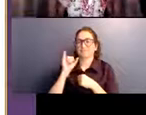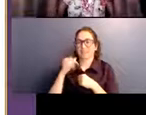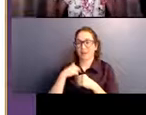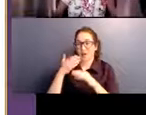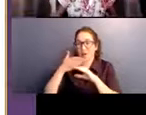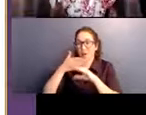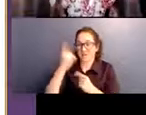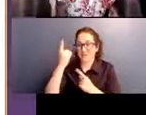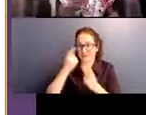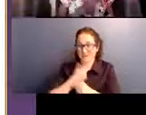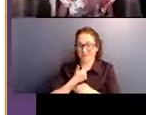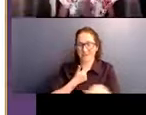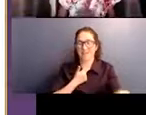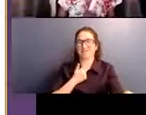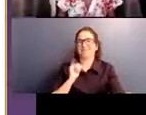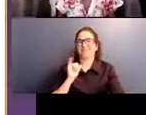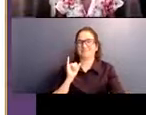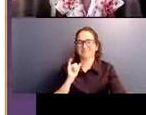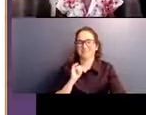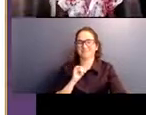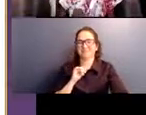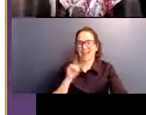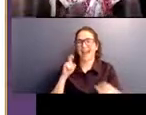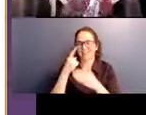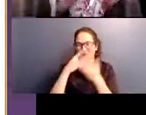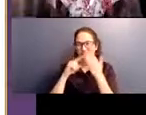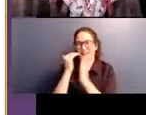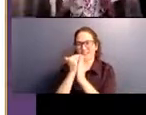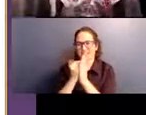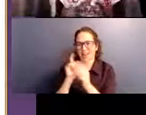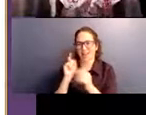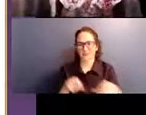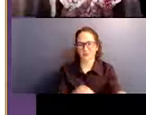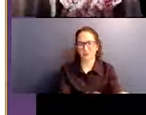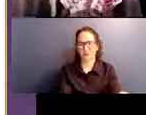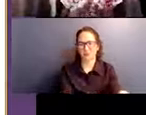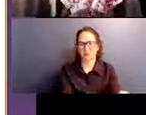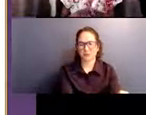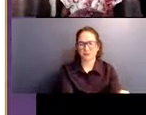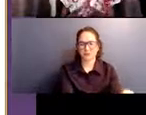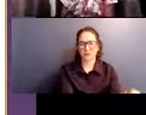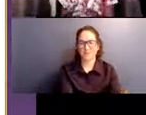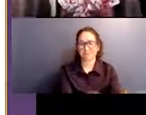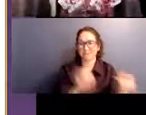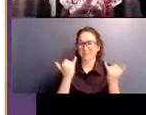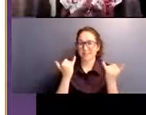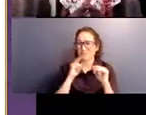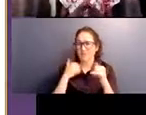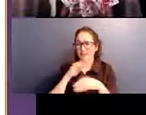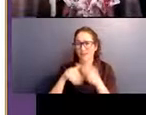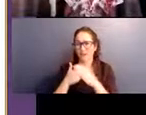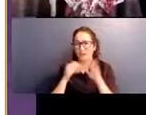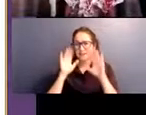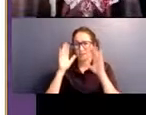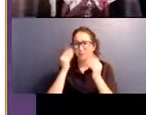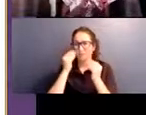myself, I have to make a checklist. So I've got all of this wonderful information now, and I see Melinda laughing because